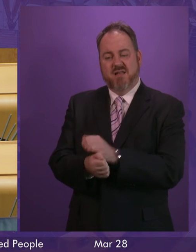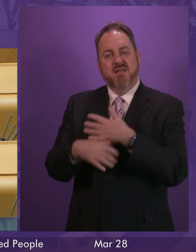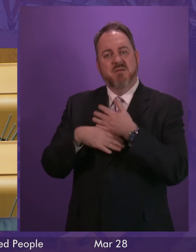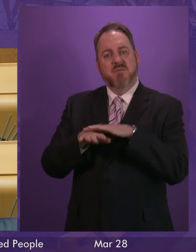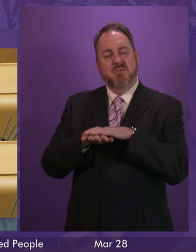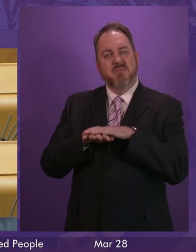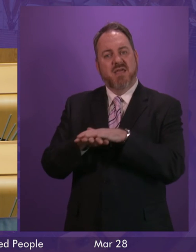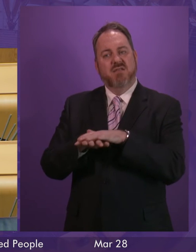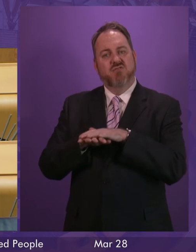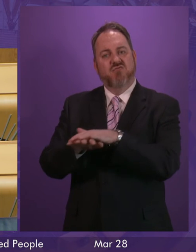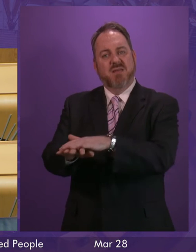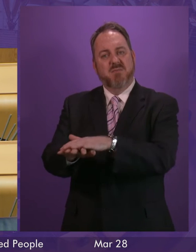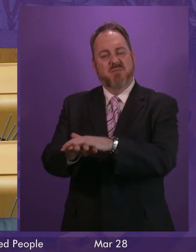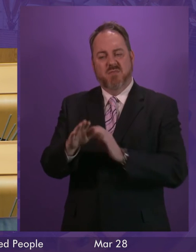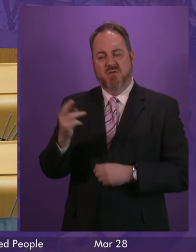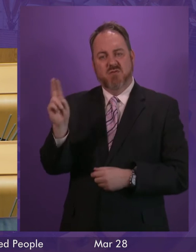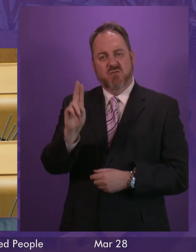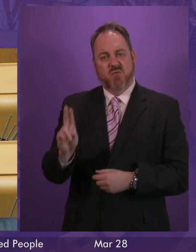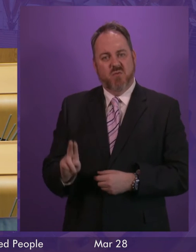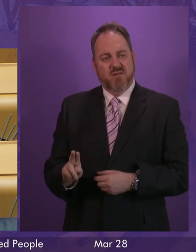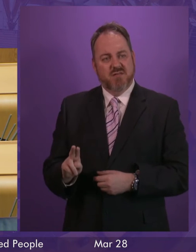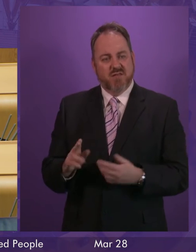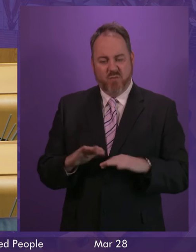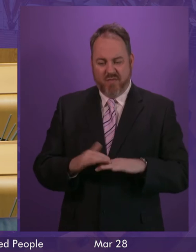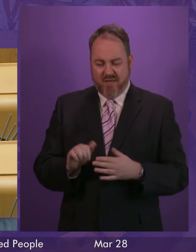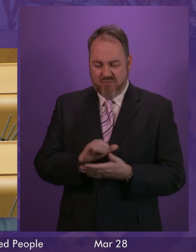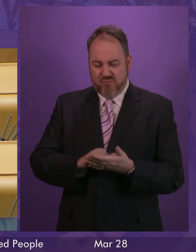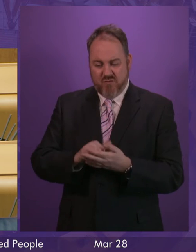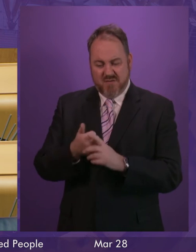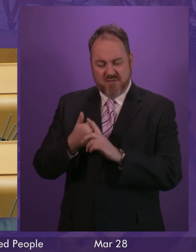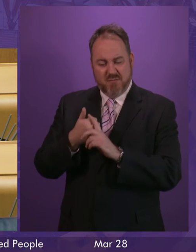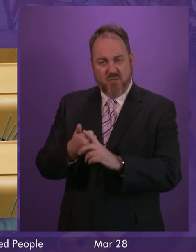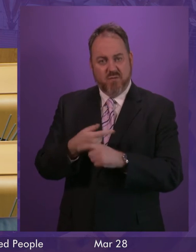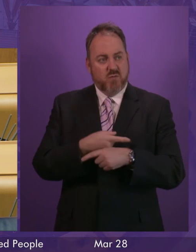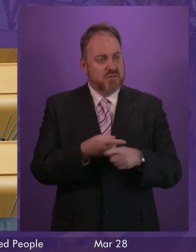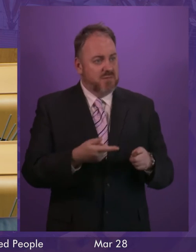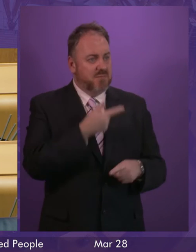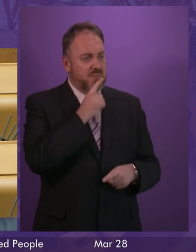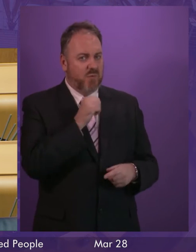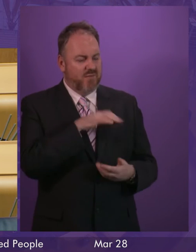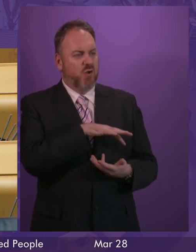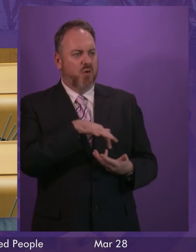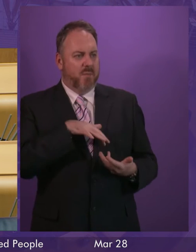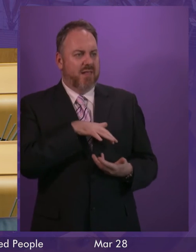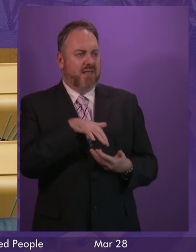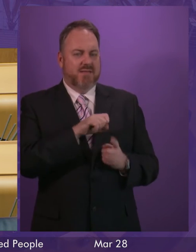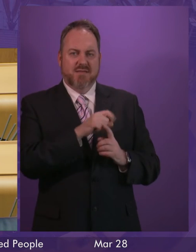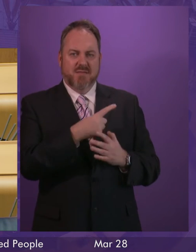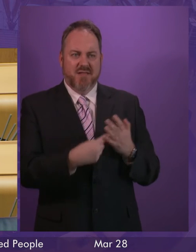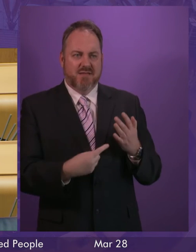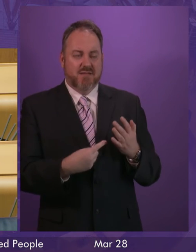they are not getting the support they need for what can be very complex needs and they are finding it more difficult.